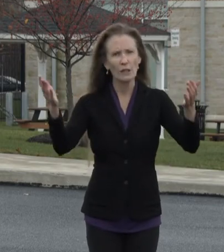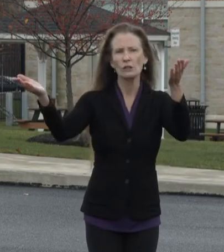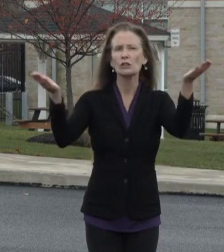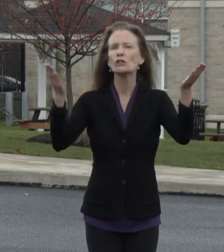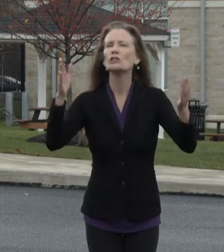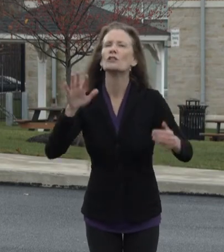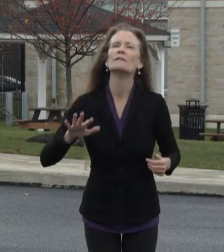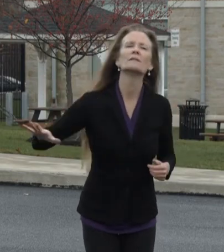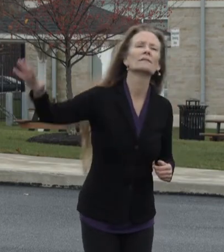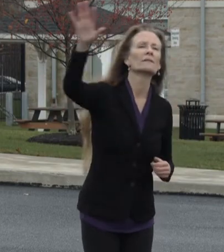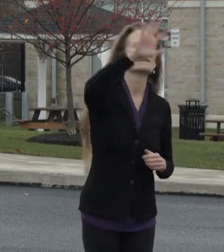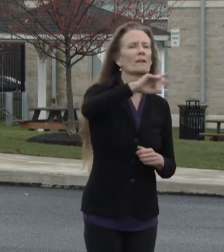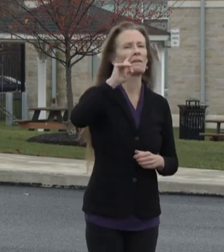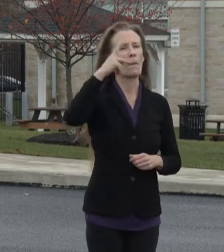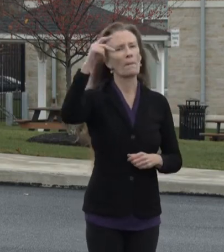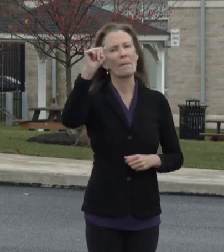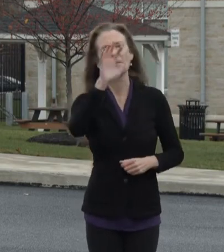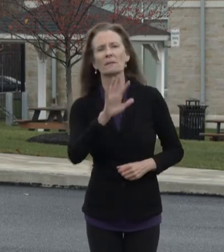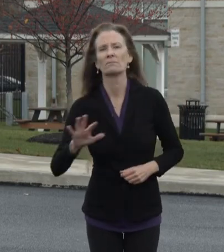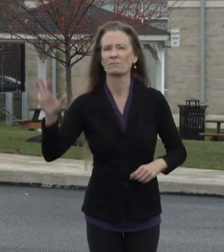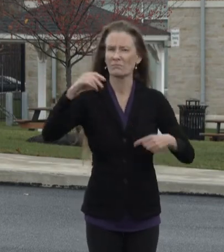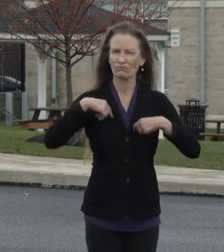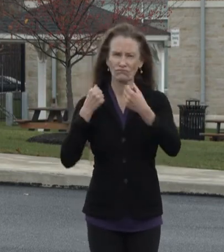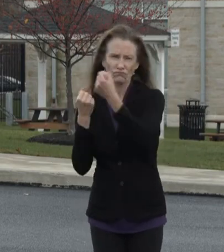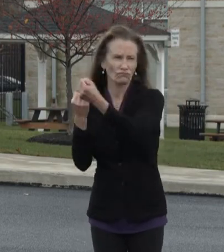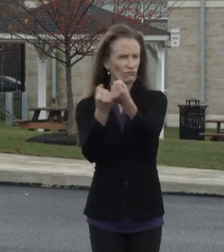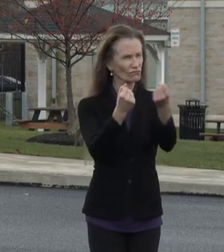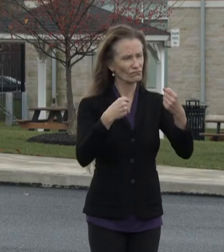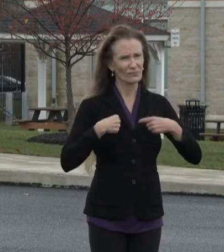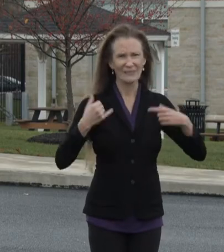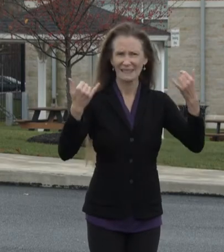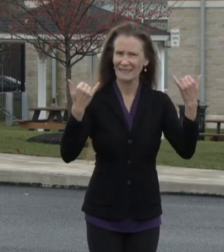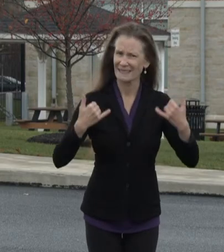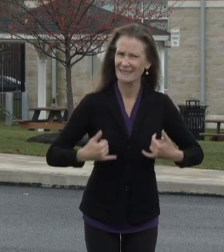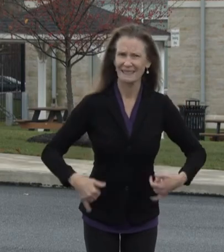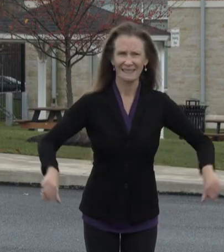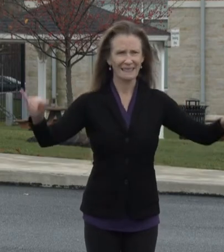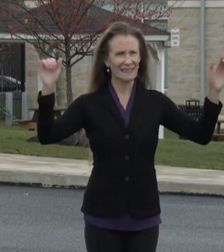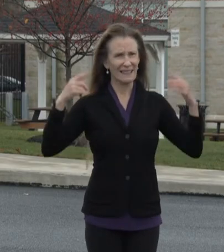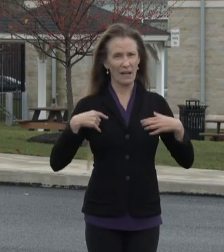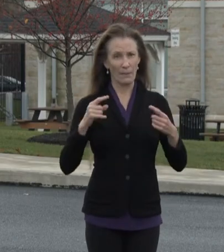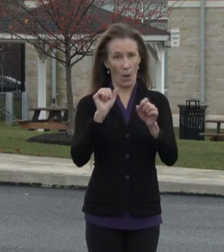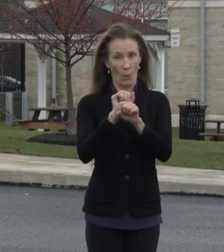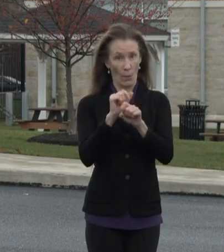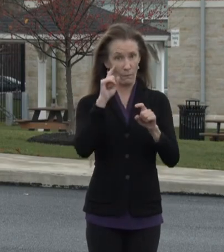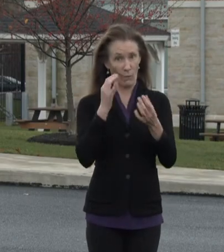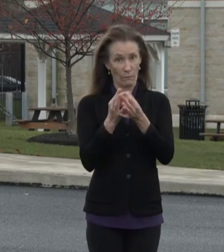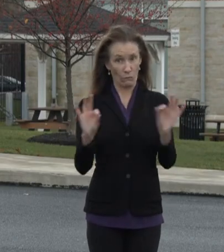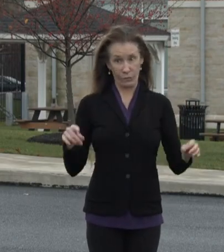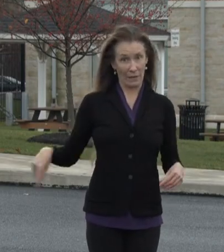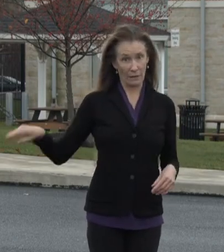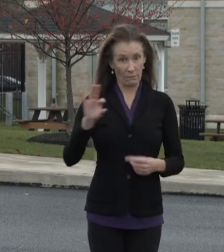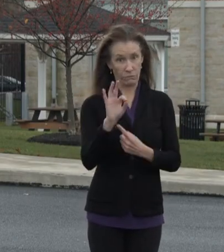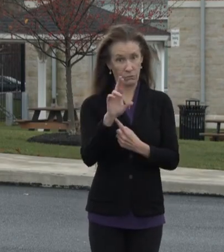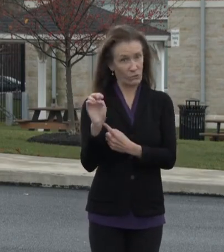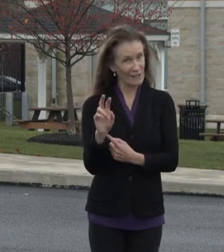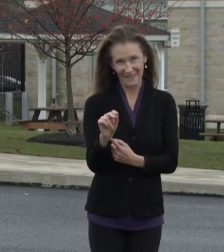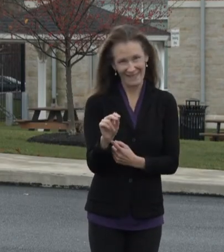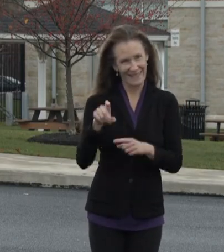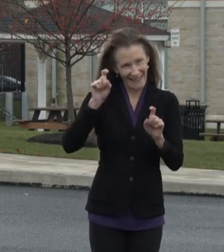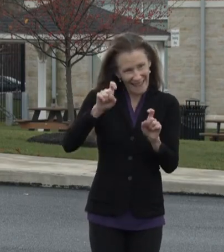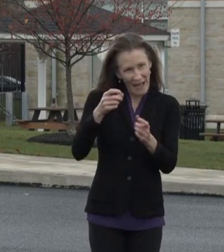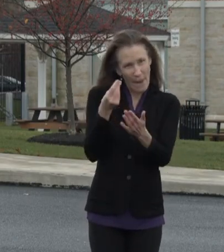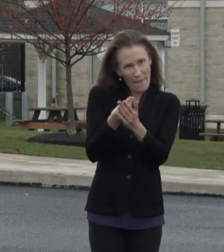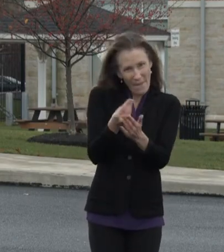and we want to be there for them. Unfortunately, we can't do it for free, and there's got to be a way to fund that. And the